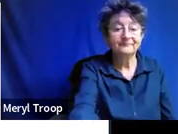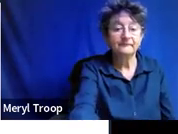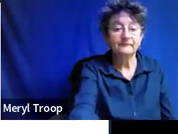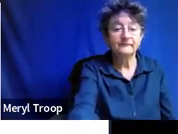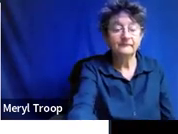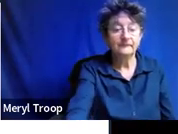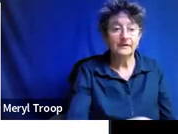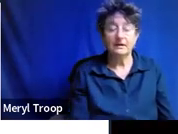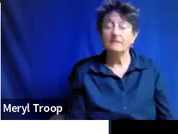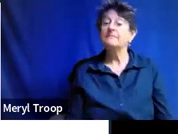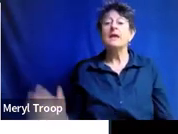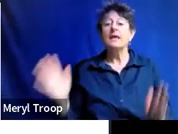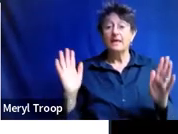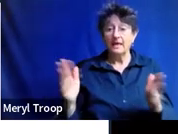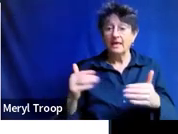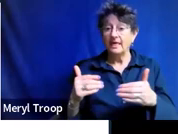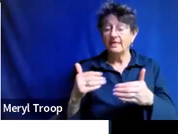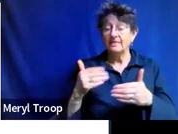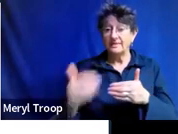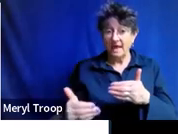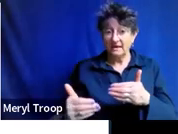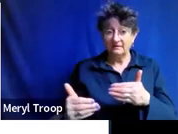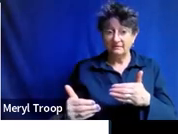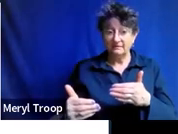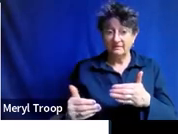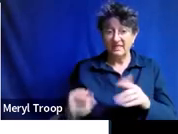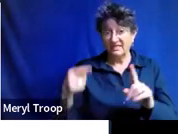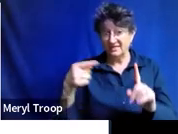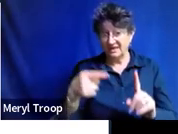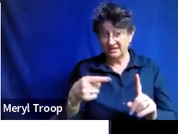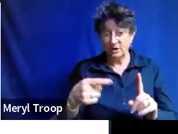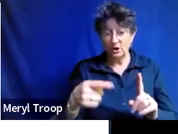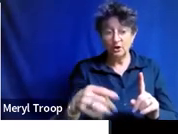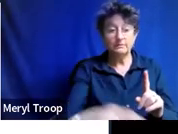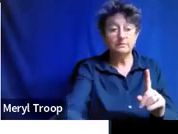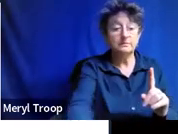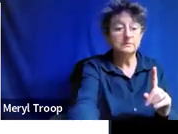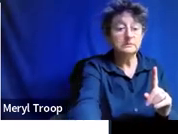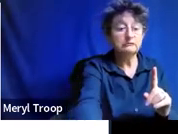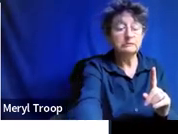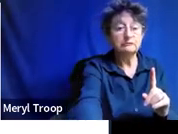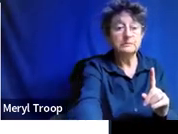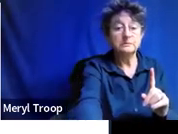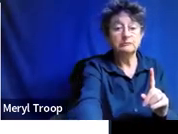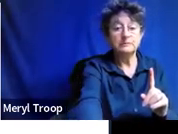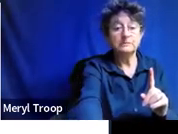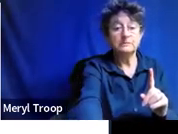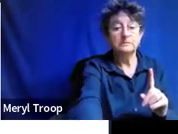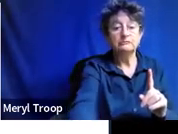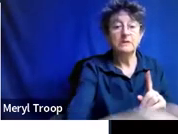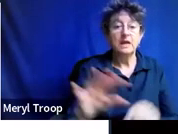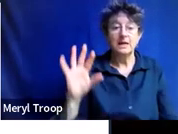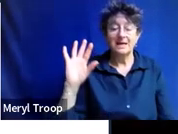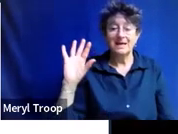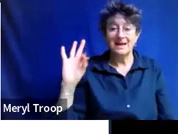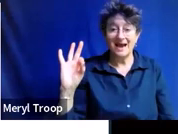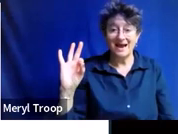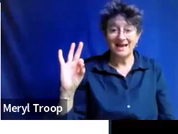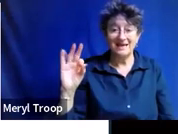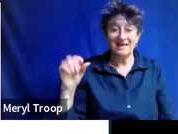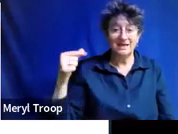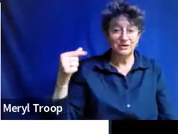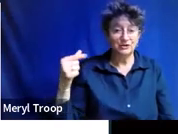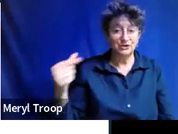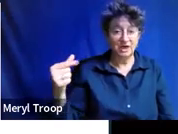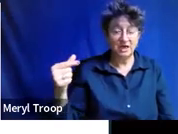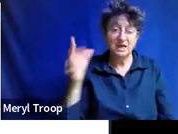All right, and then this part is 9G in the parental consent form. This is where if there's